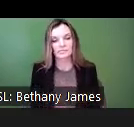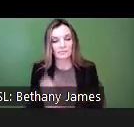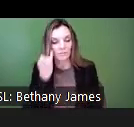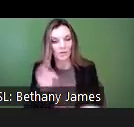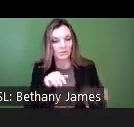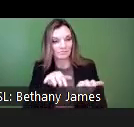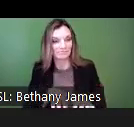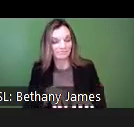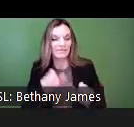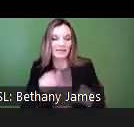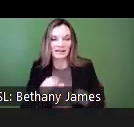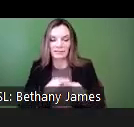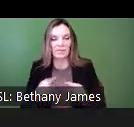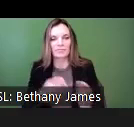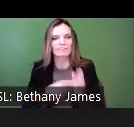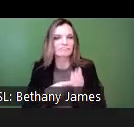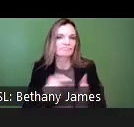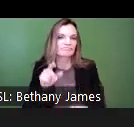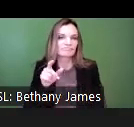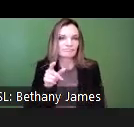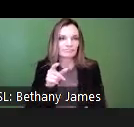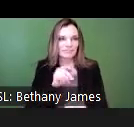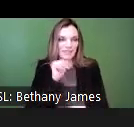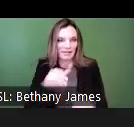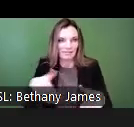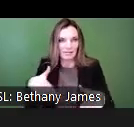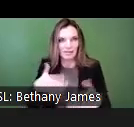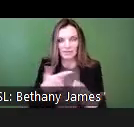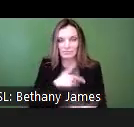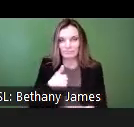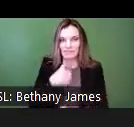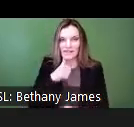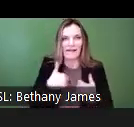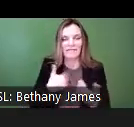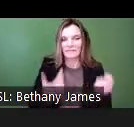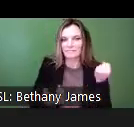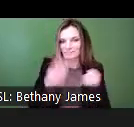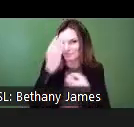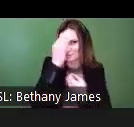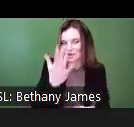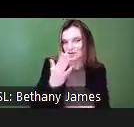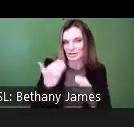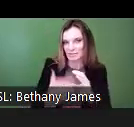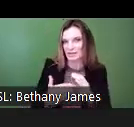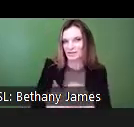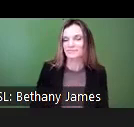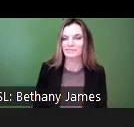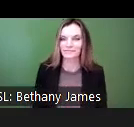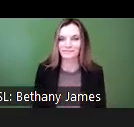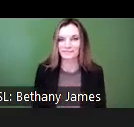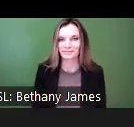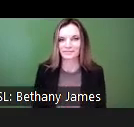not required, we can't ensure that any participant, that particular participant has added their email